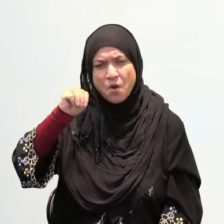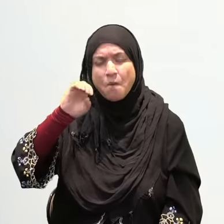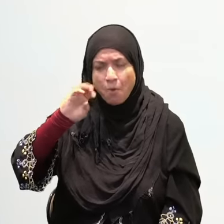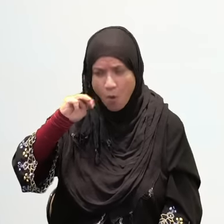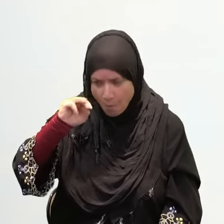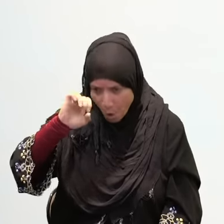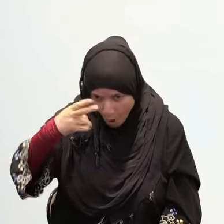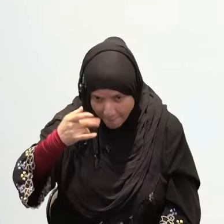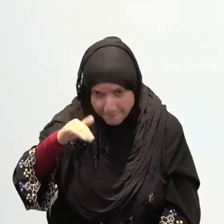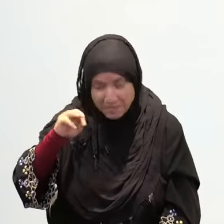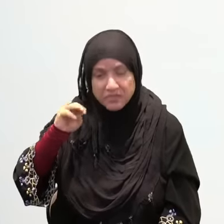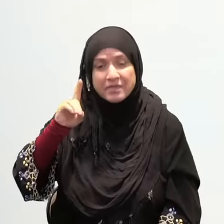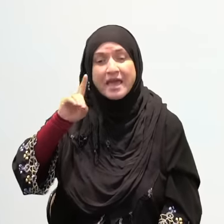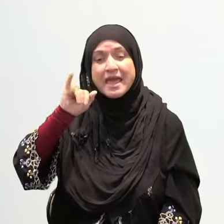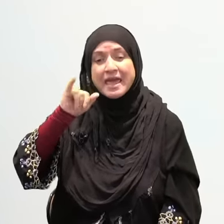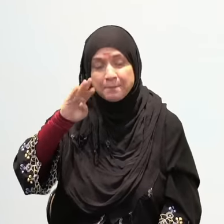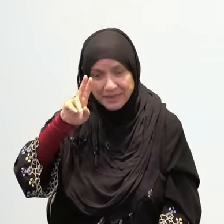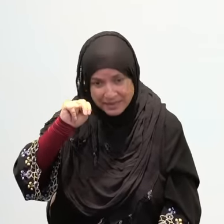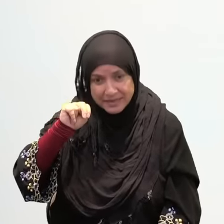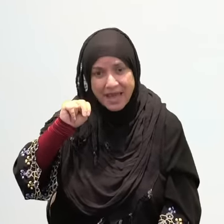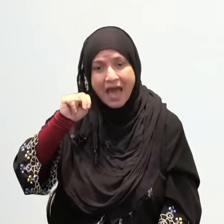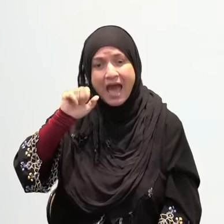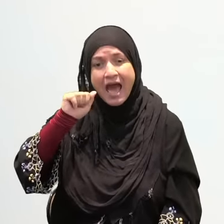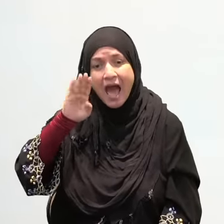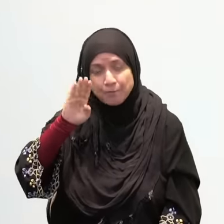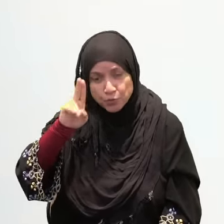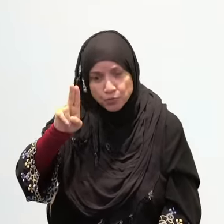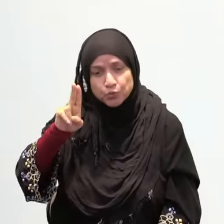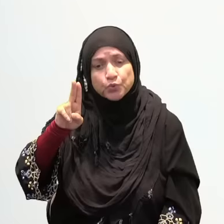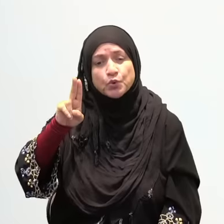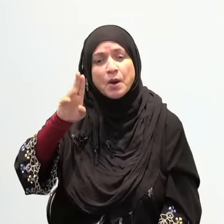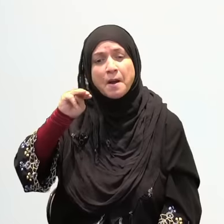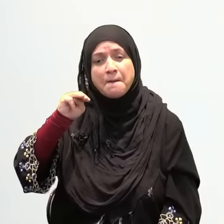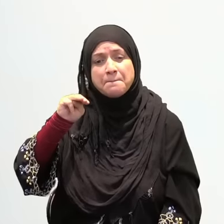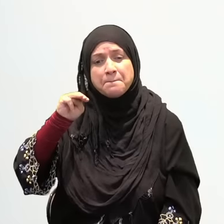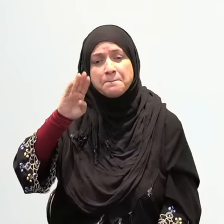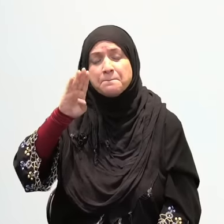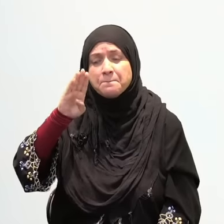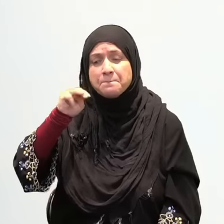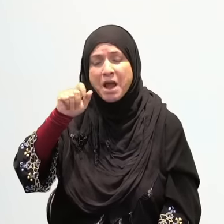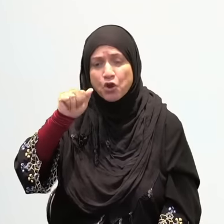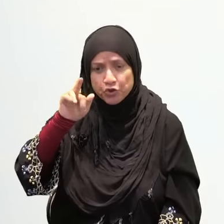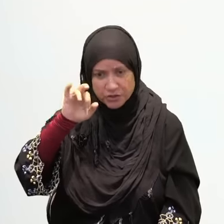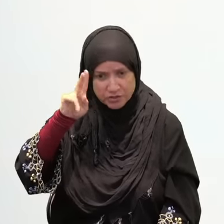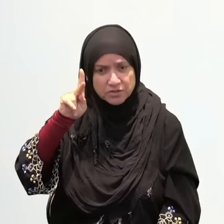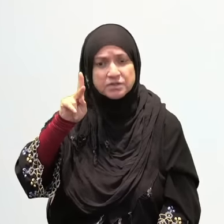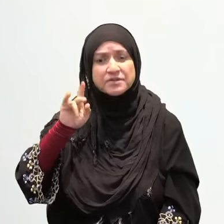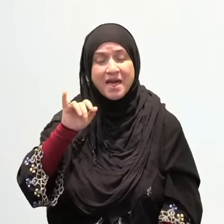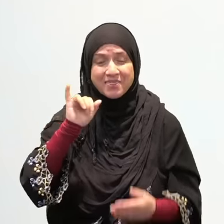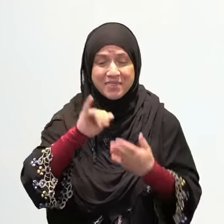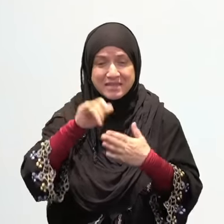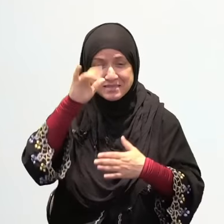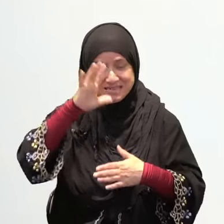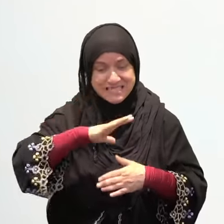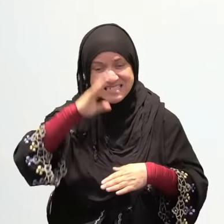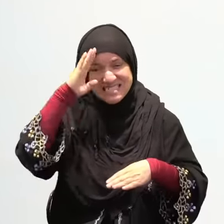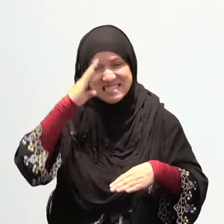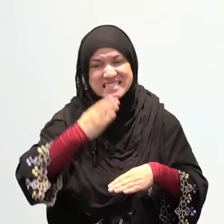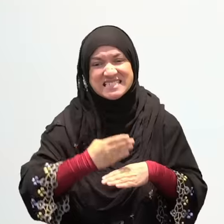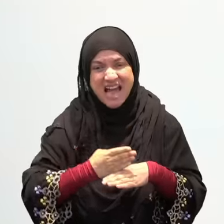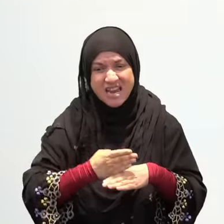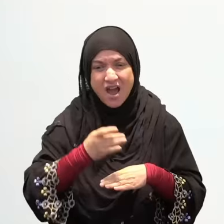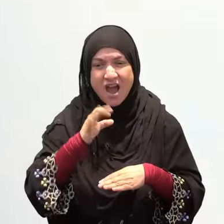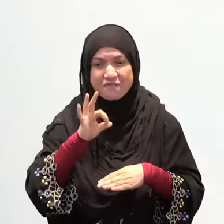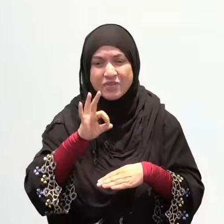fitan, of the trials and tribulations and dissension and just all of the horrible things that we start to